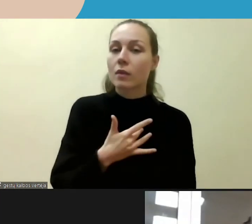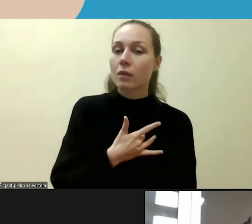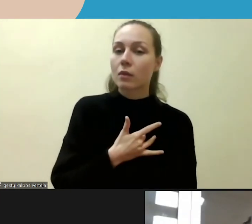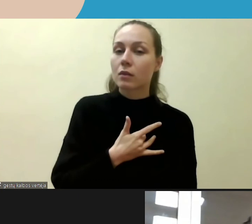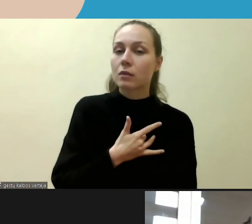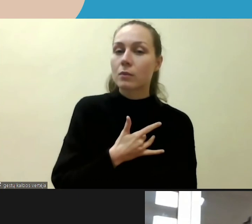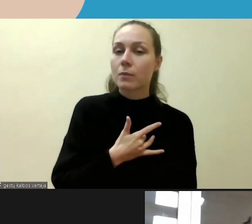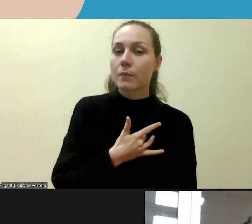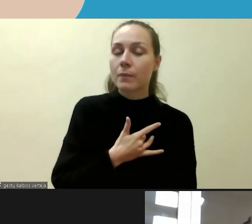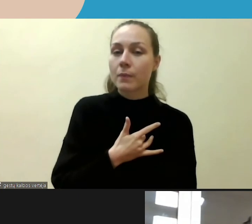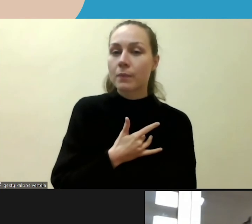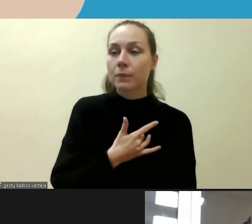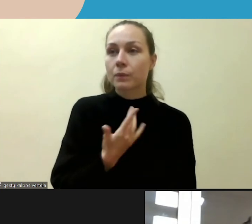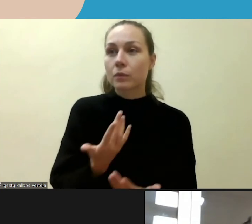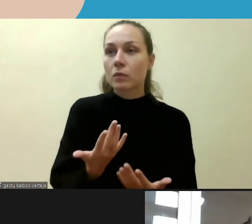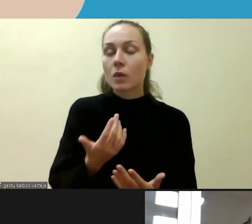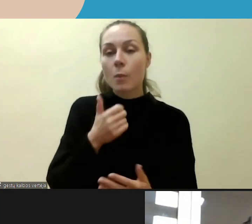community.